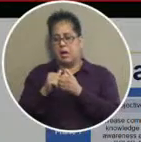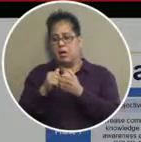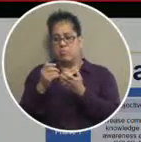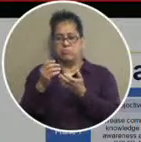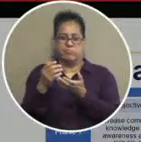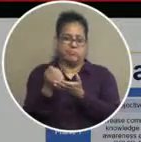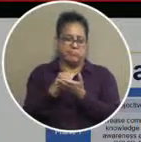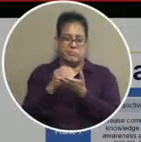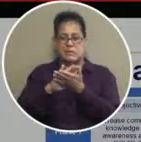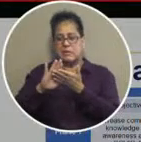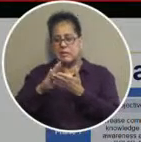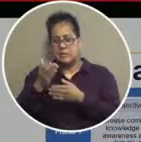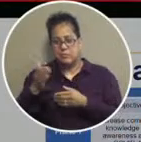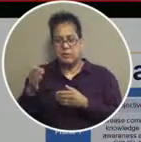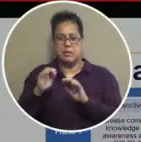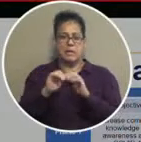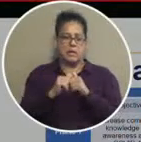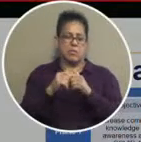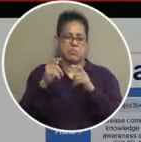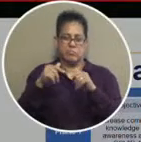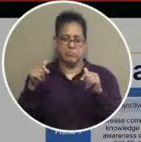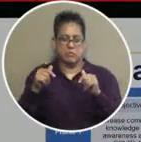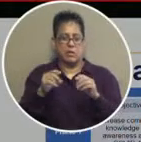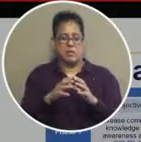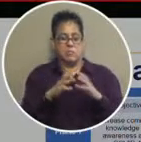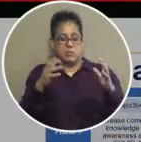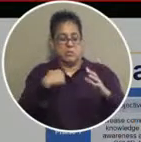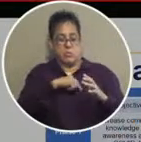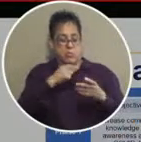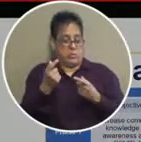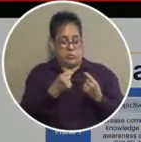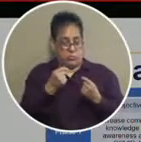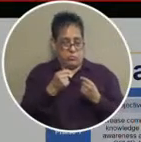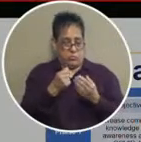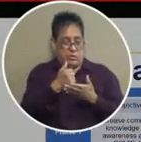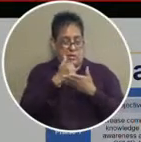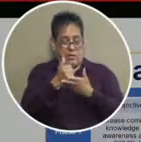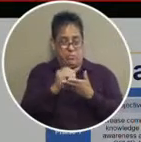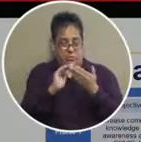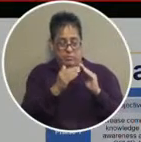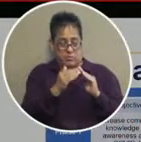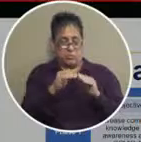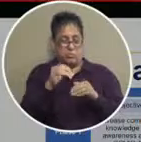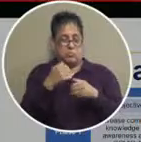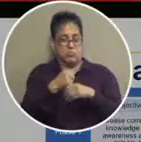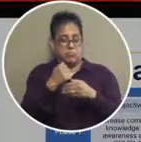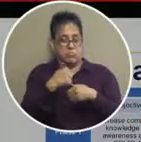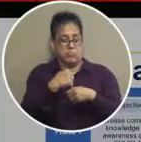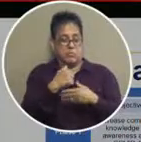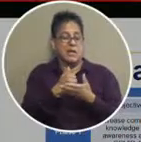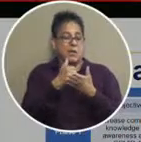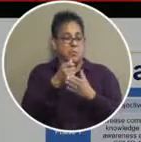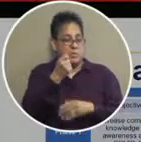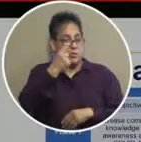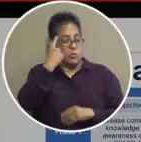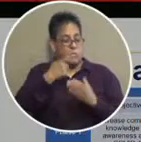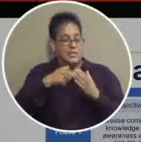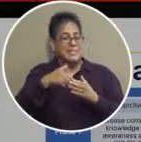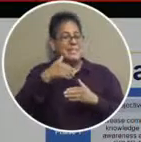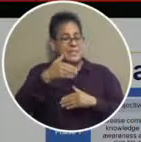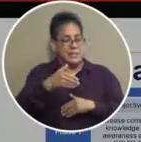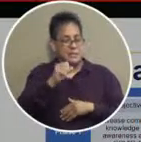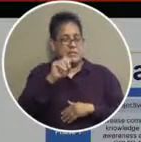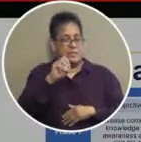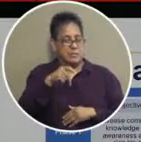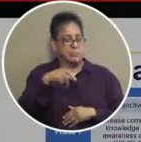cleaning supplies, really making sure that as much as we can do to help our community understand what the next steps are, but also to